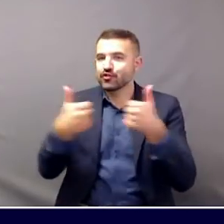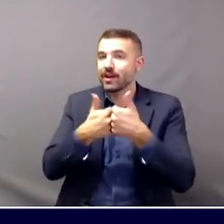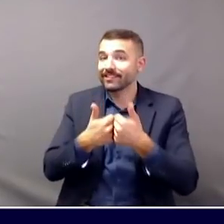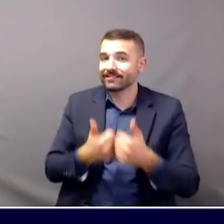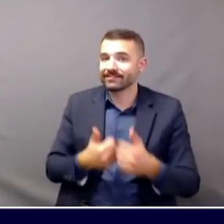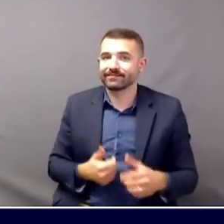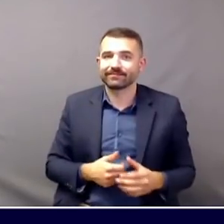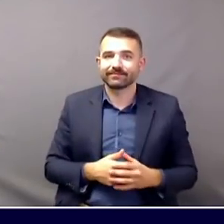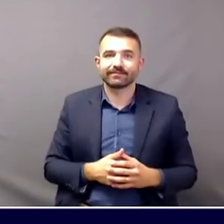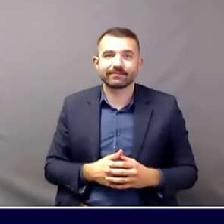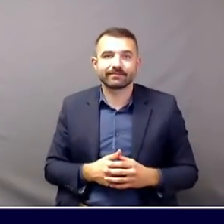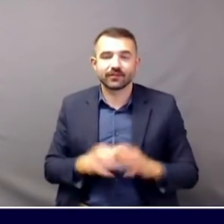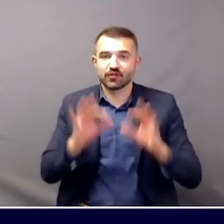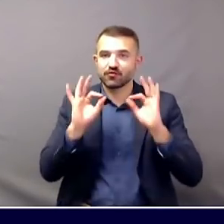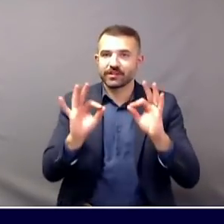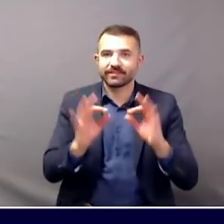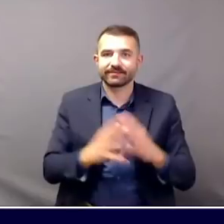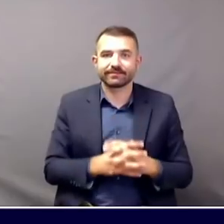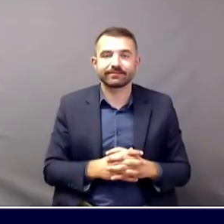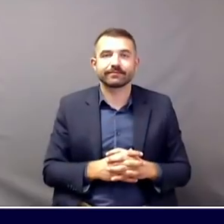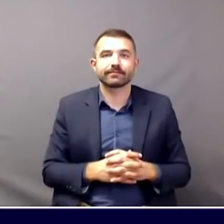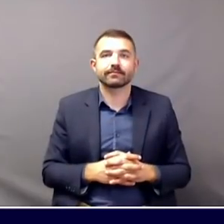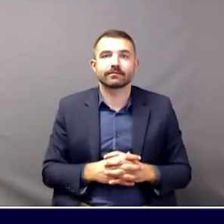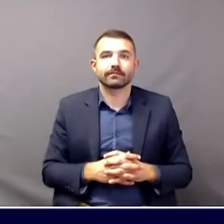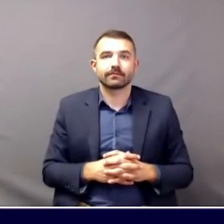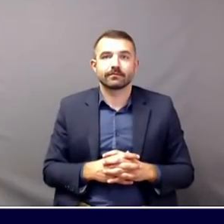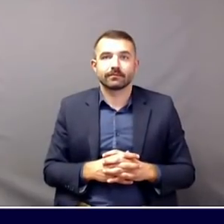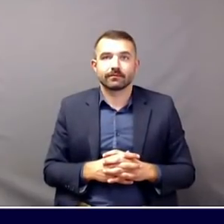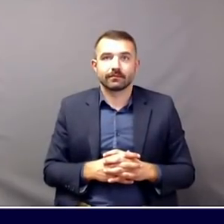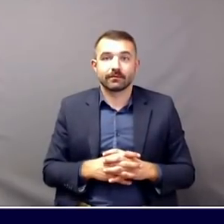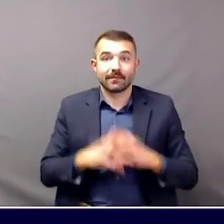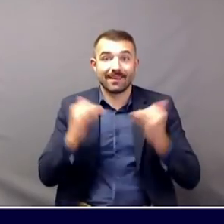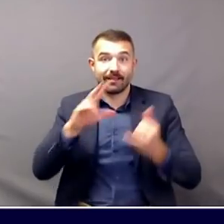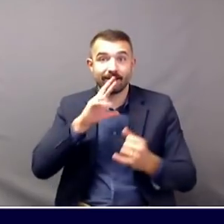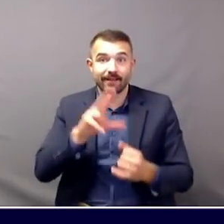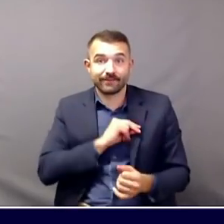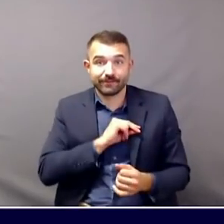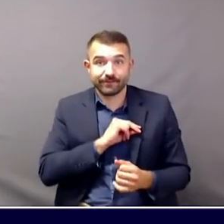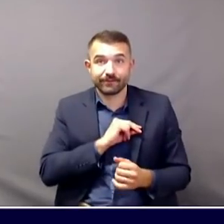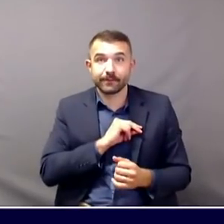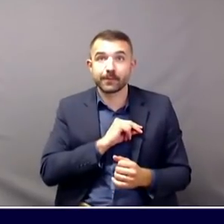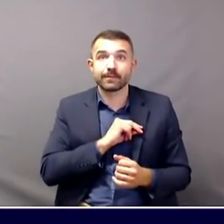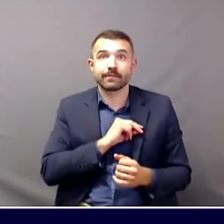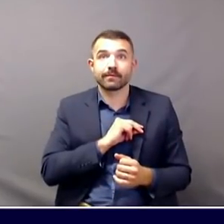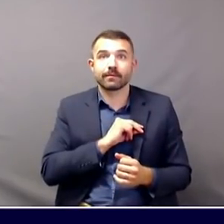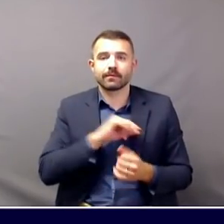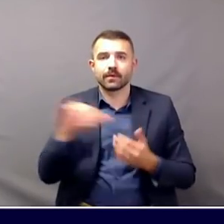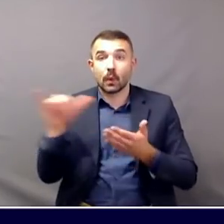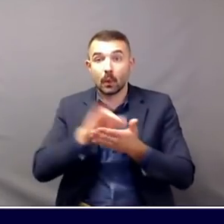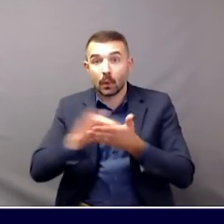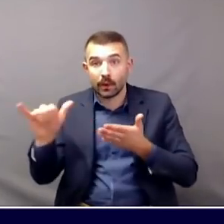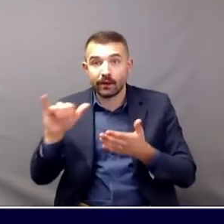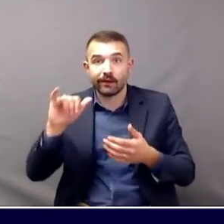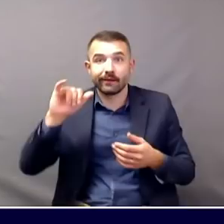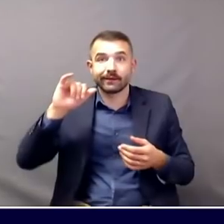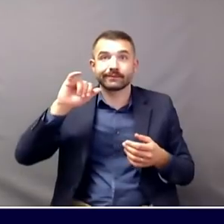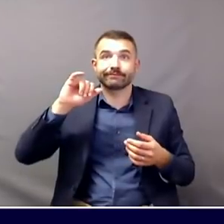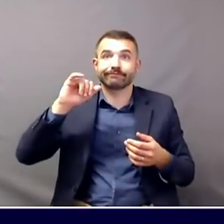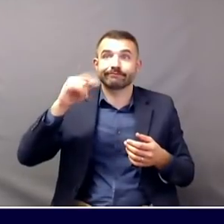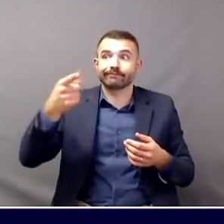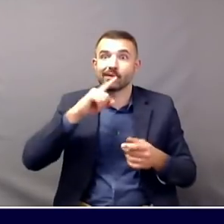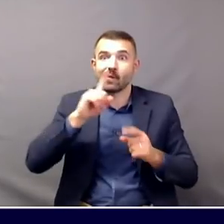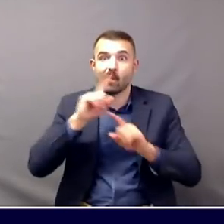York and Connecticut have issued new limits on private indoor gatherings, limiting them to just 10 people. And on the one hand, it